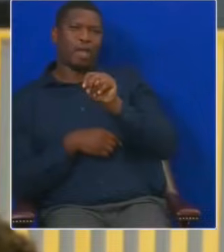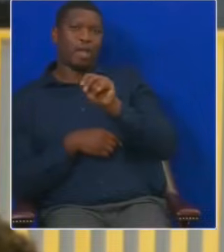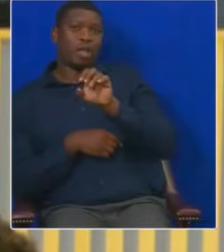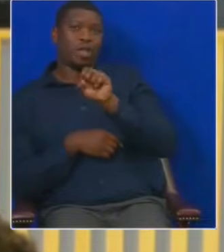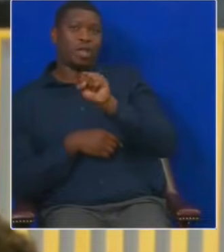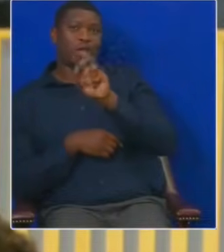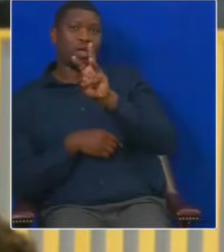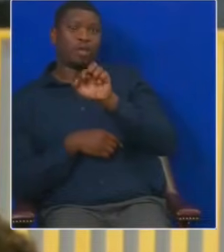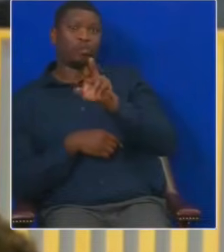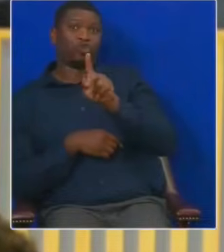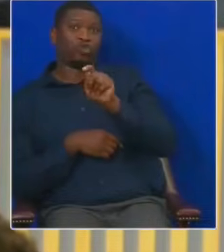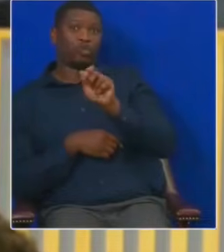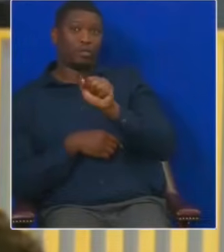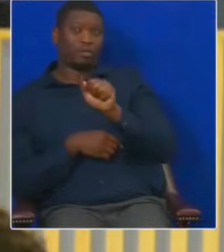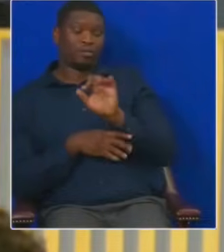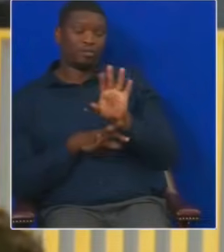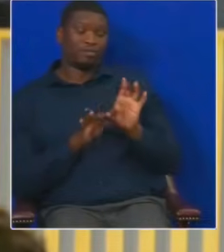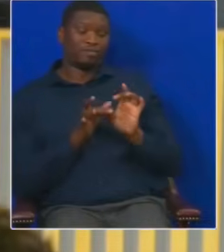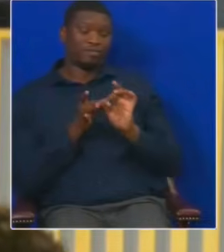275 of